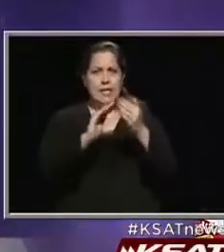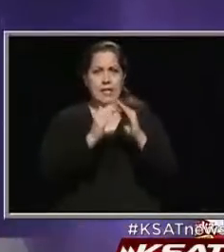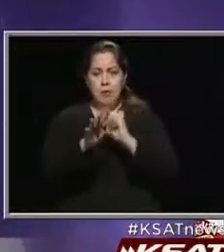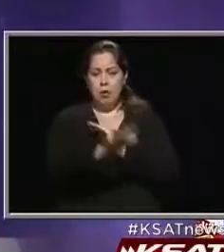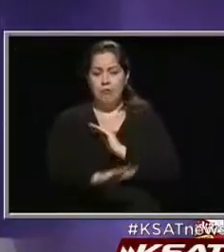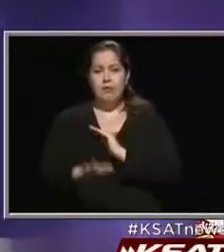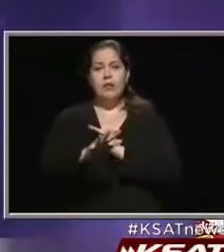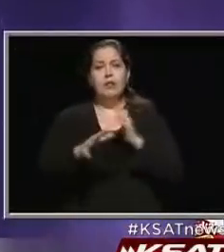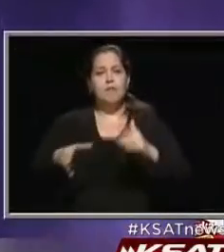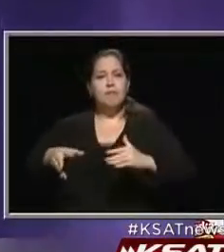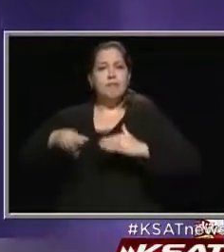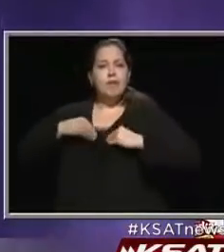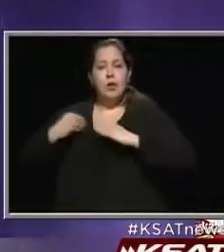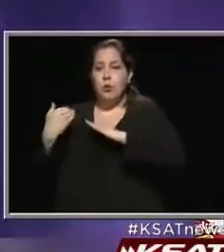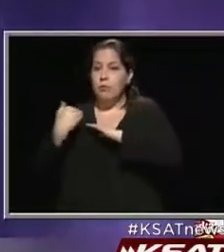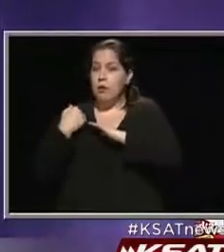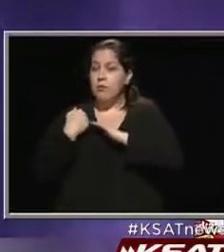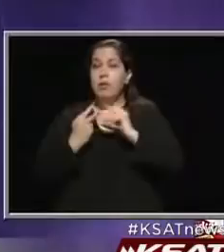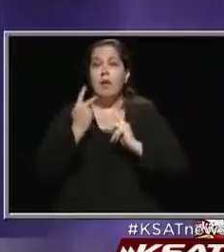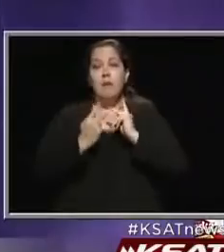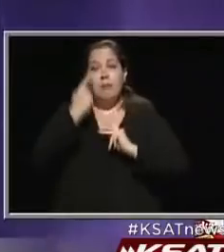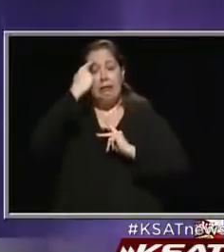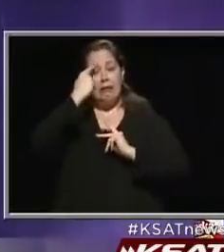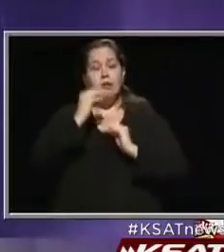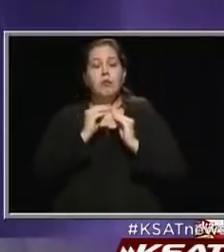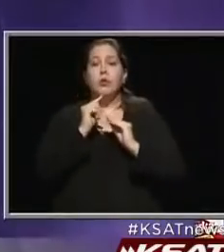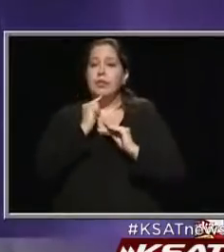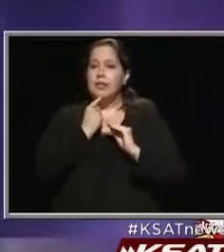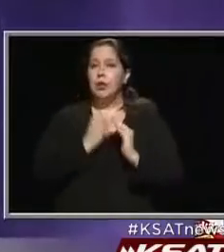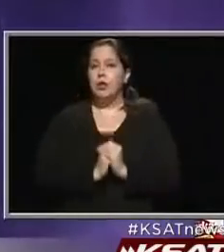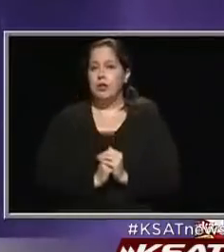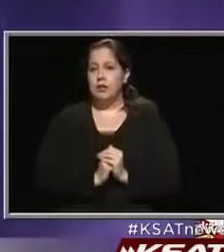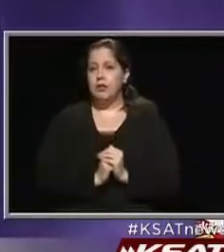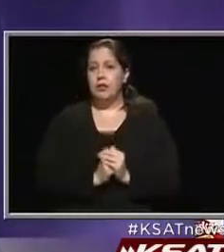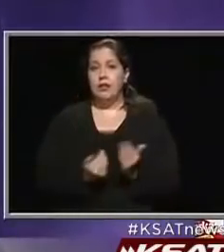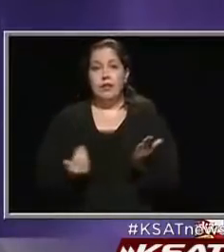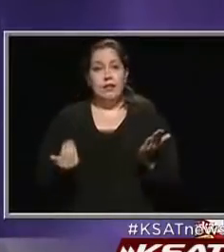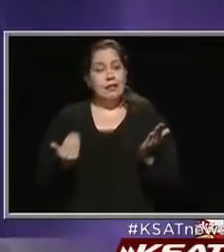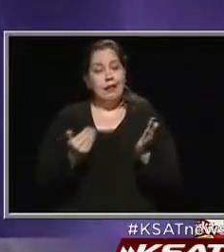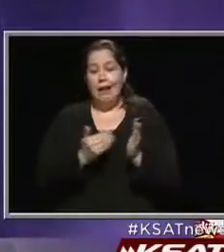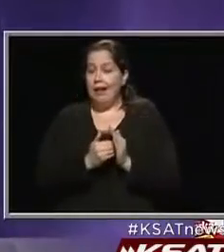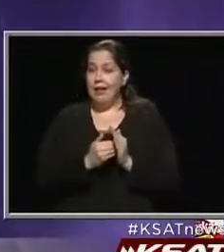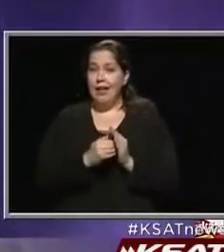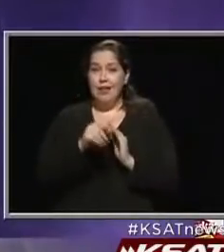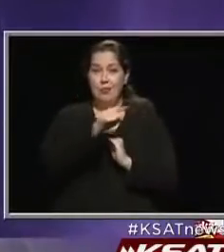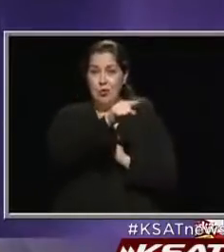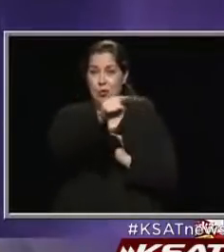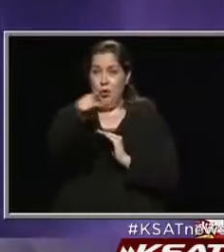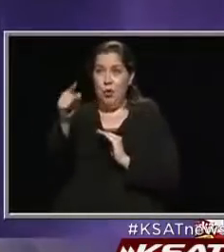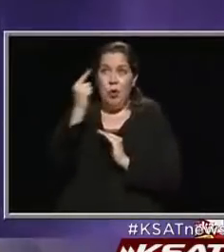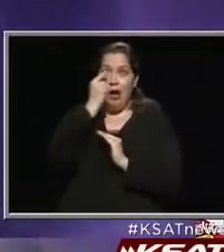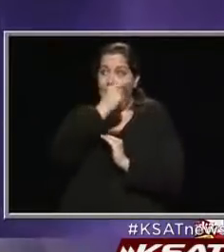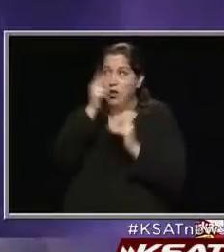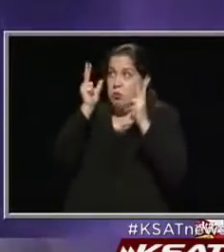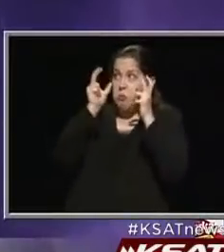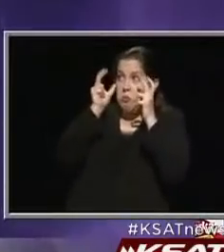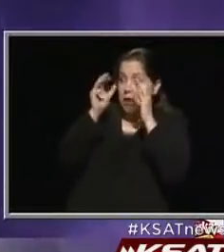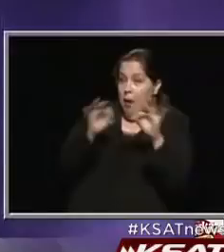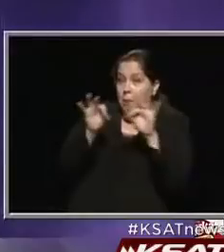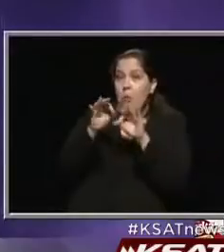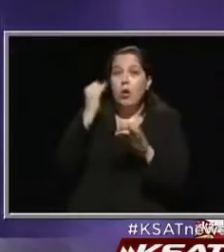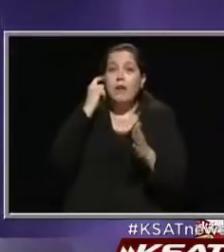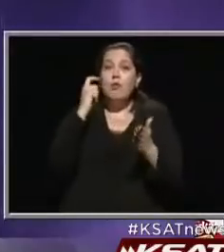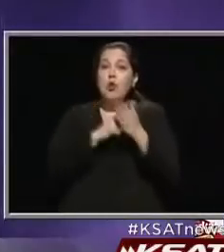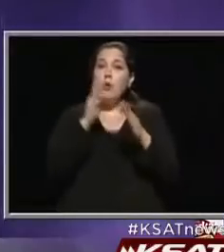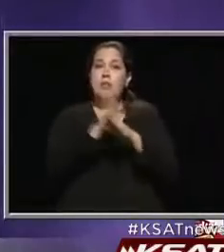is stepping up and people are taking this serious. So again, Your eyes and ears are important. If you see businesses that